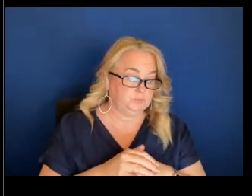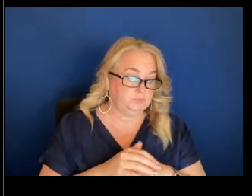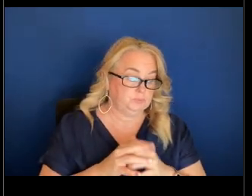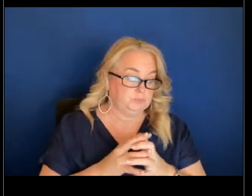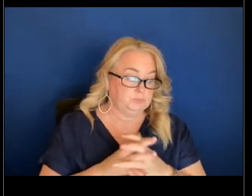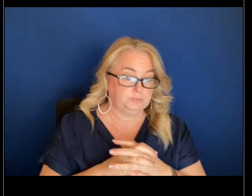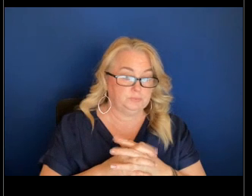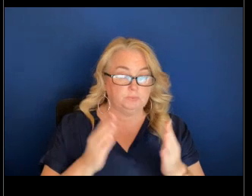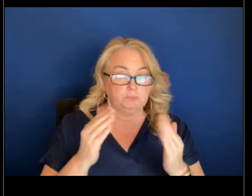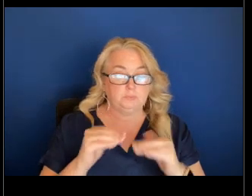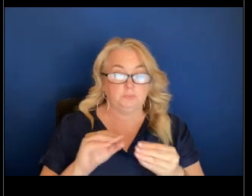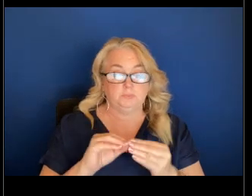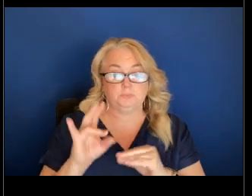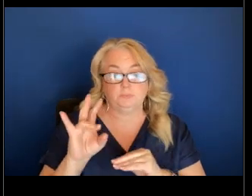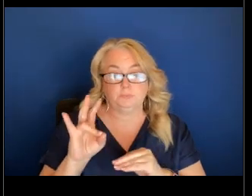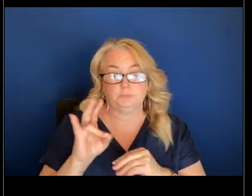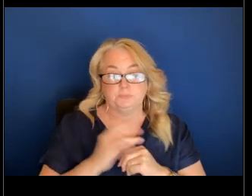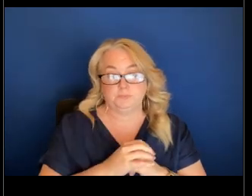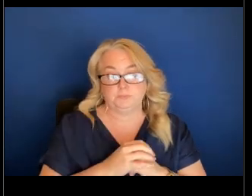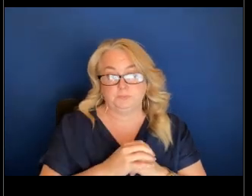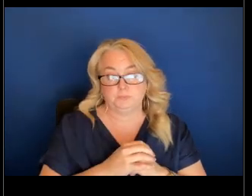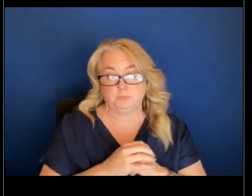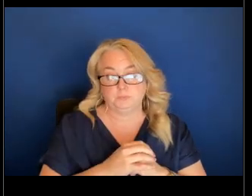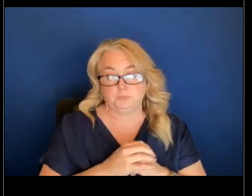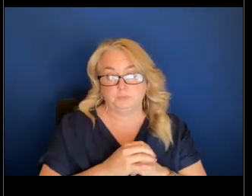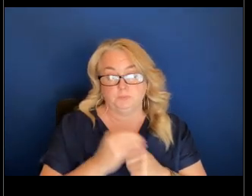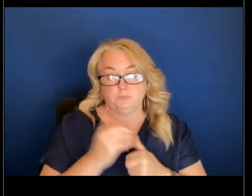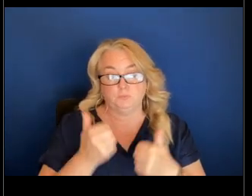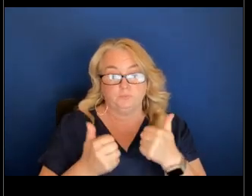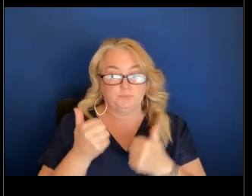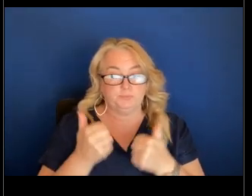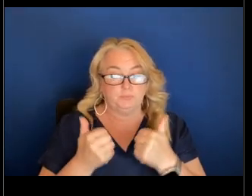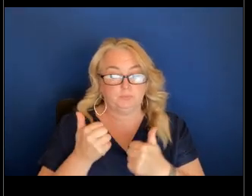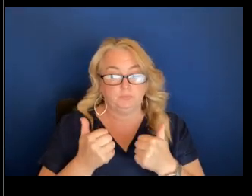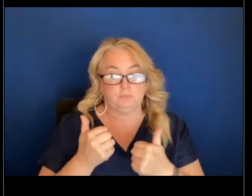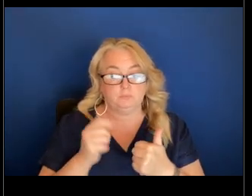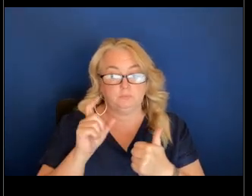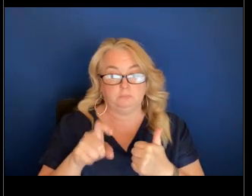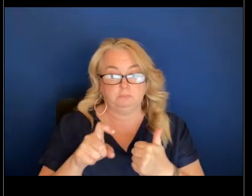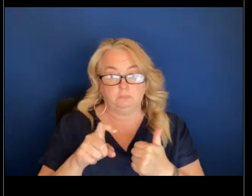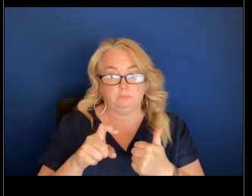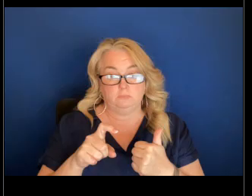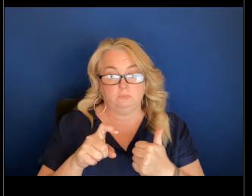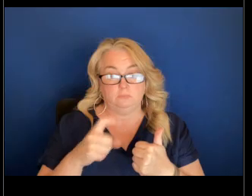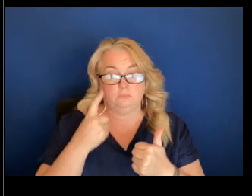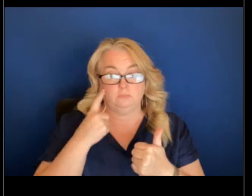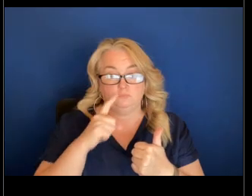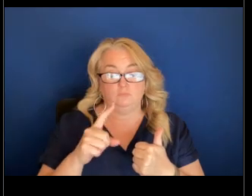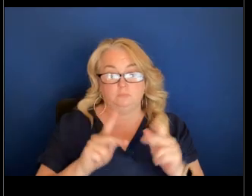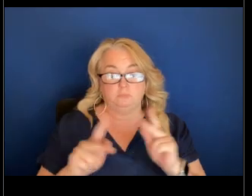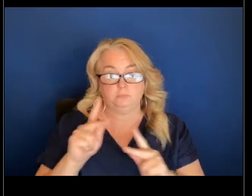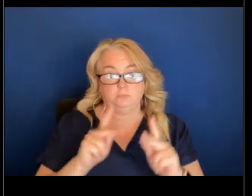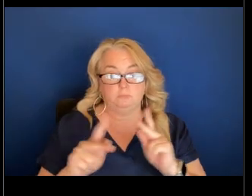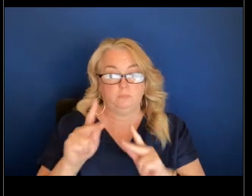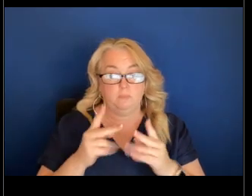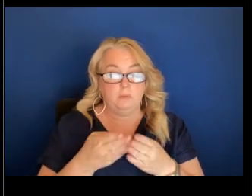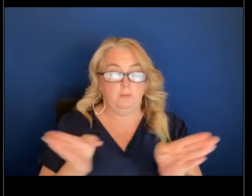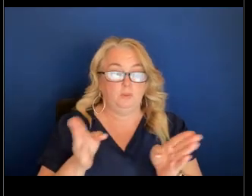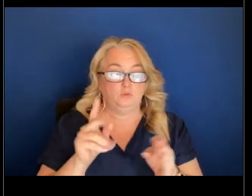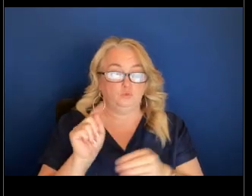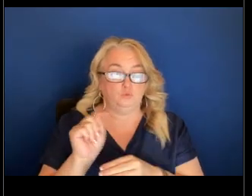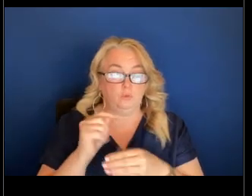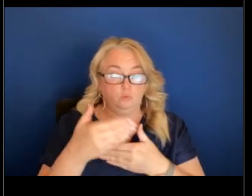Moving on to knowledge check 7. Which feature or features must sinks in public toilet rooms have? And the